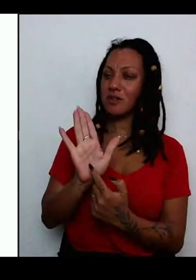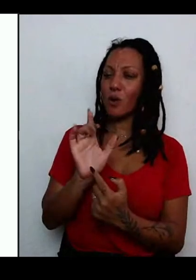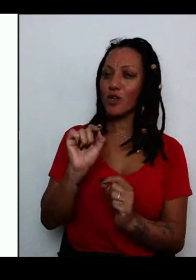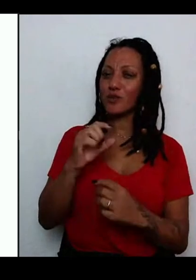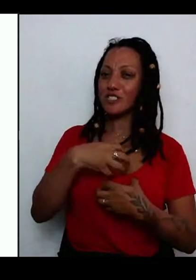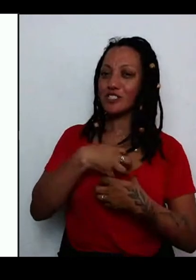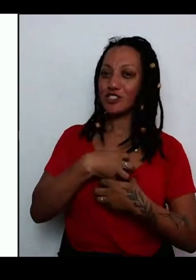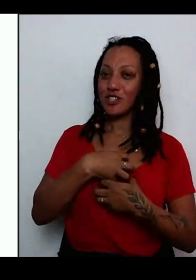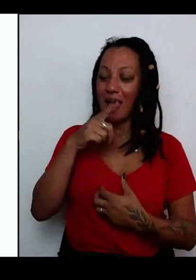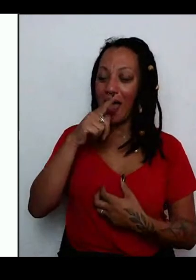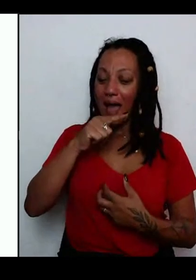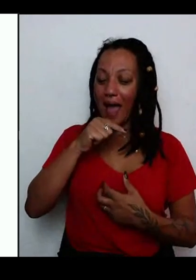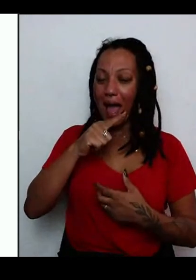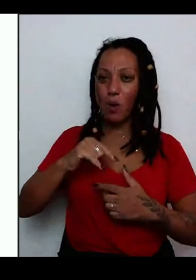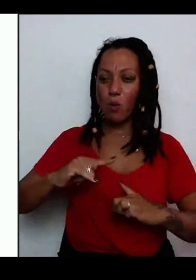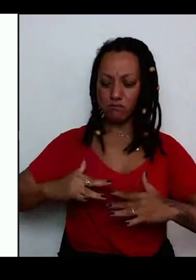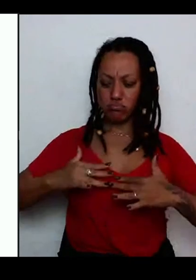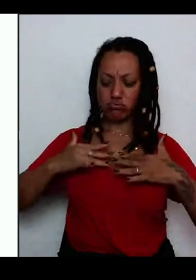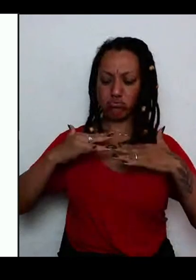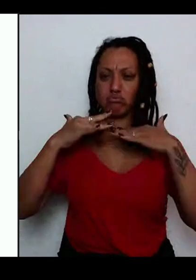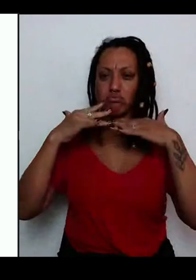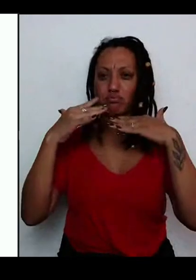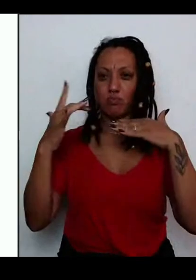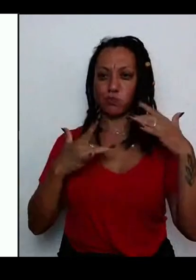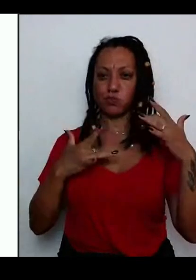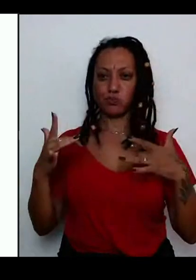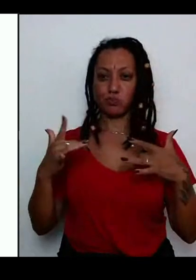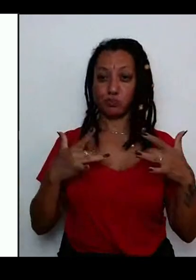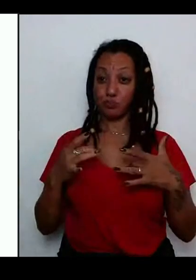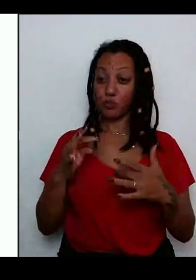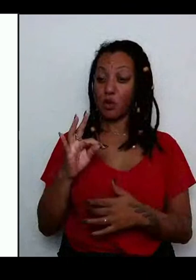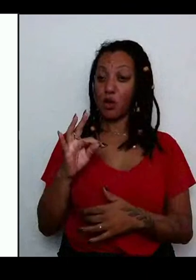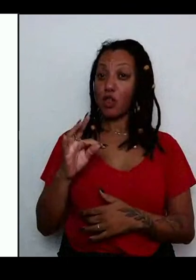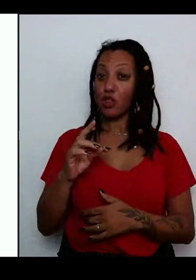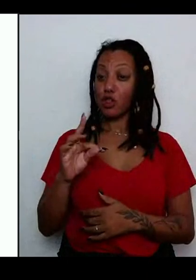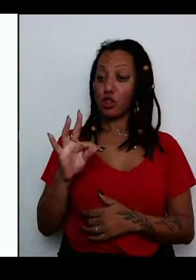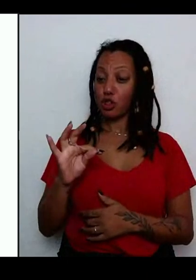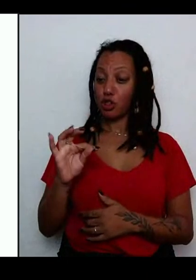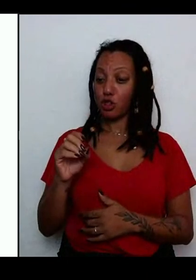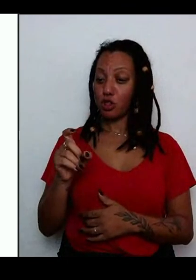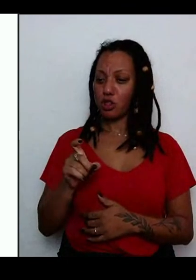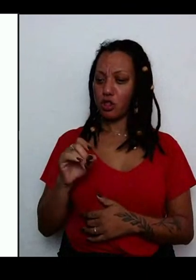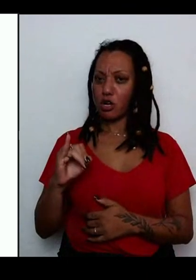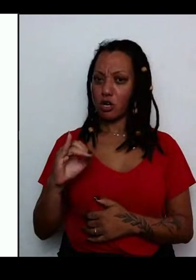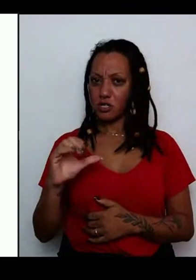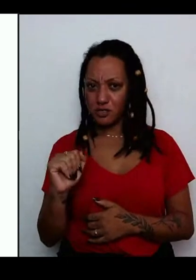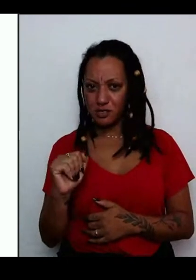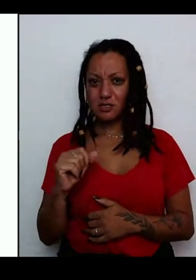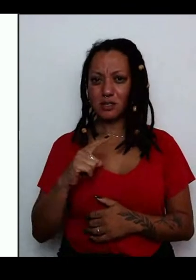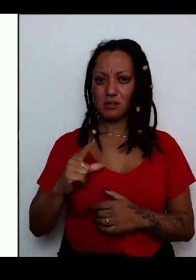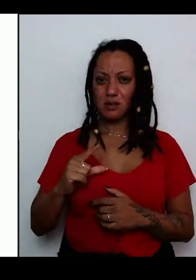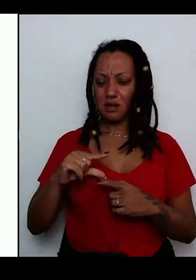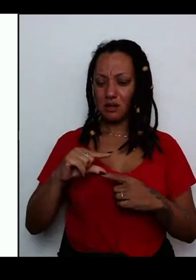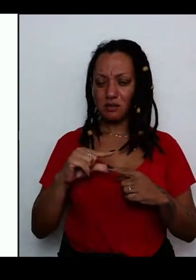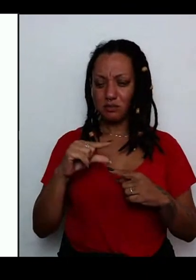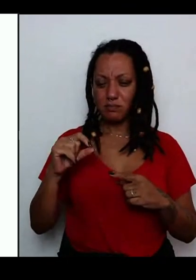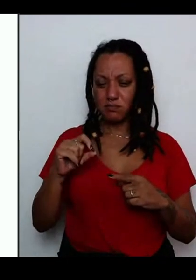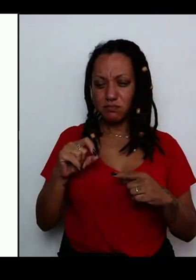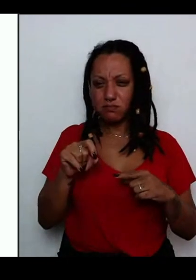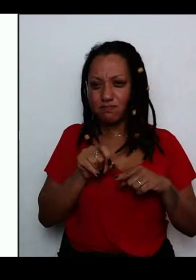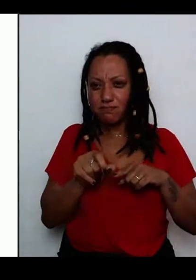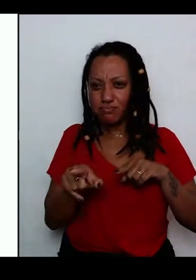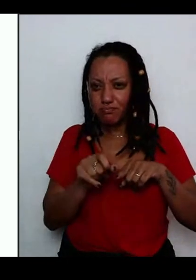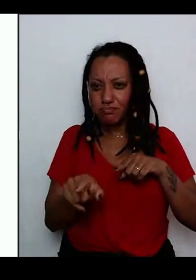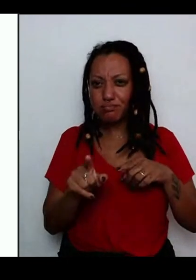soup of over spermatozoa feces and pollutants and it was then that I first considered my relationship